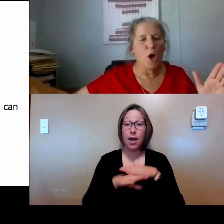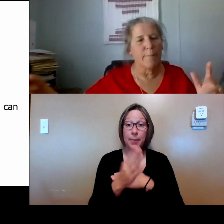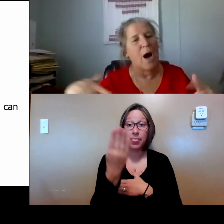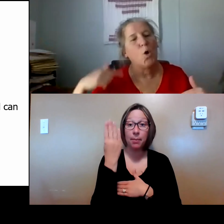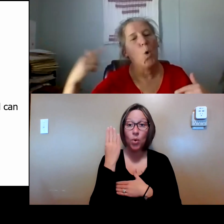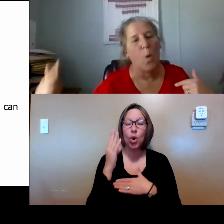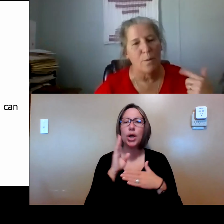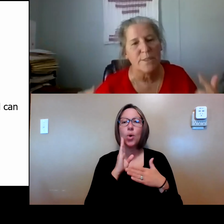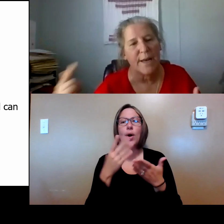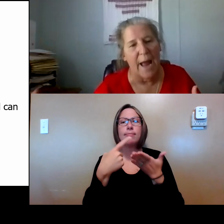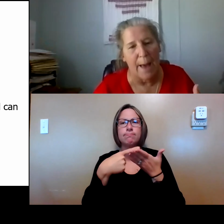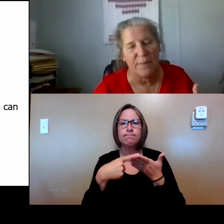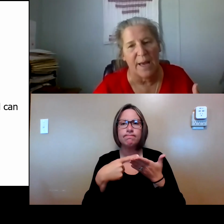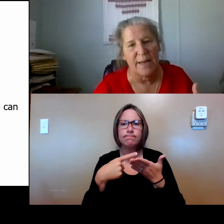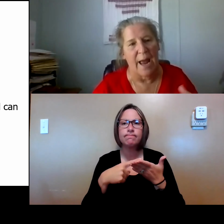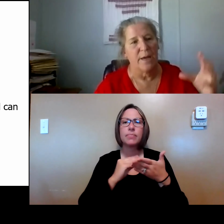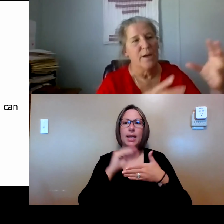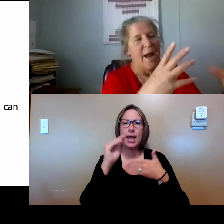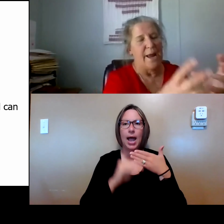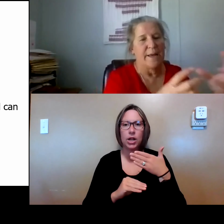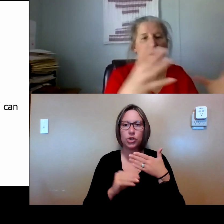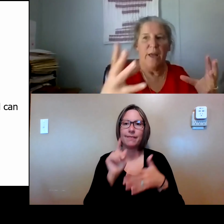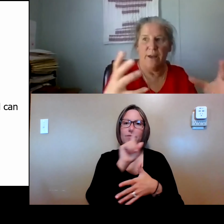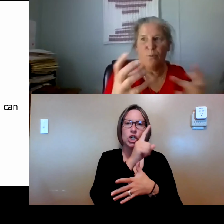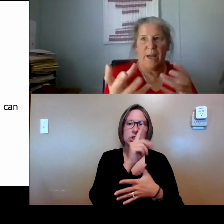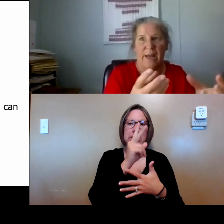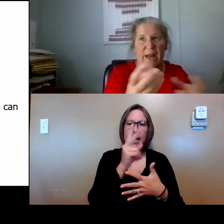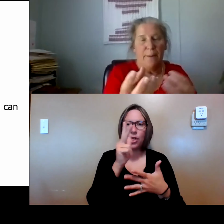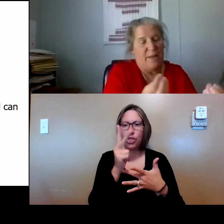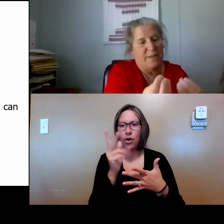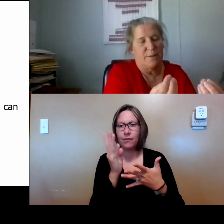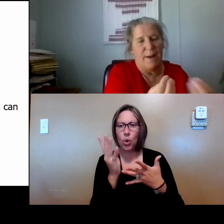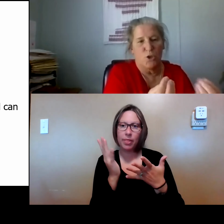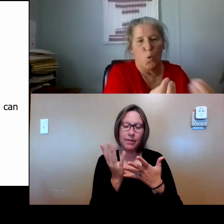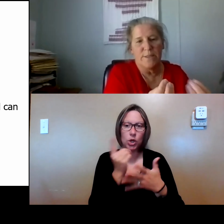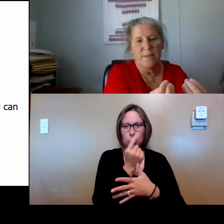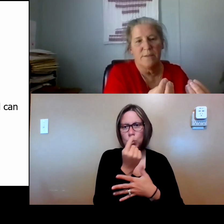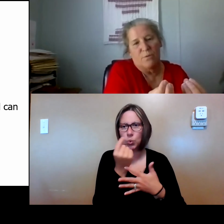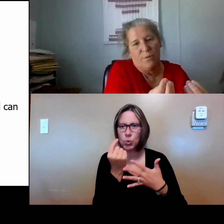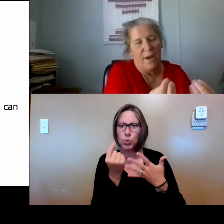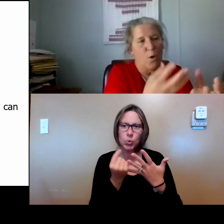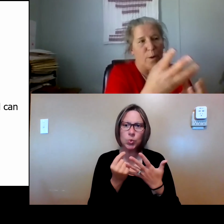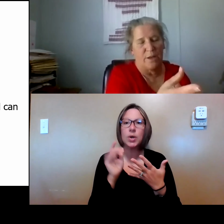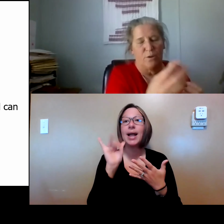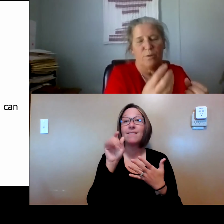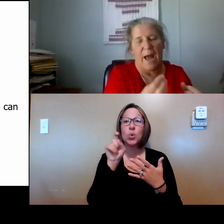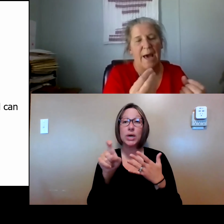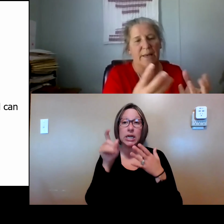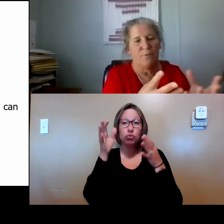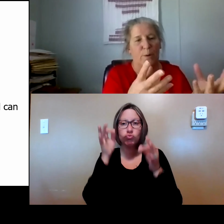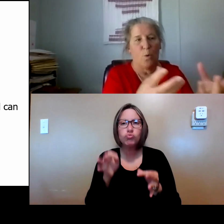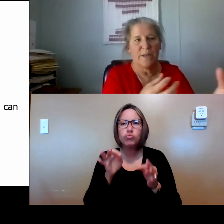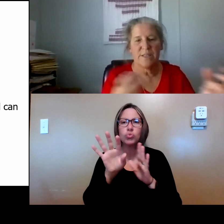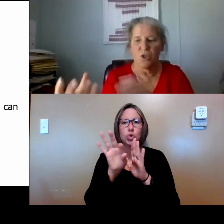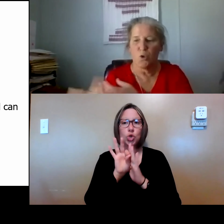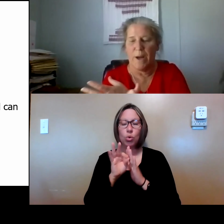and talk about what was going to happen that day. And if we to make choices through there, we could do that.